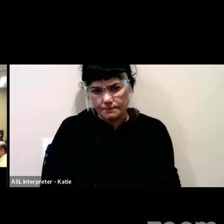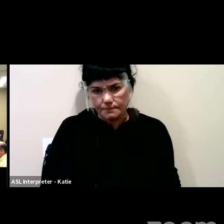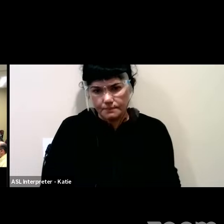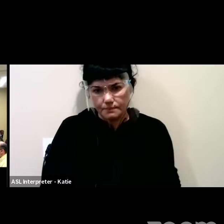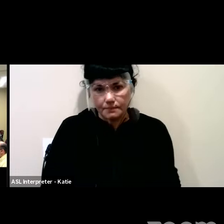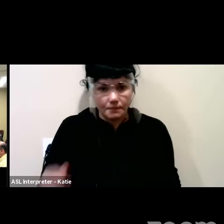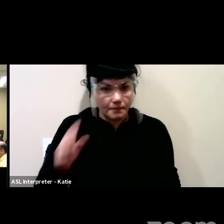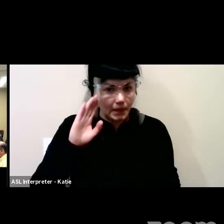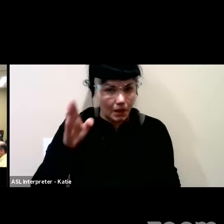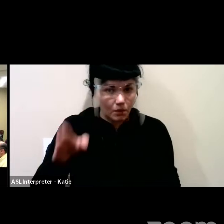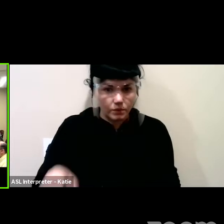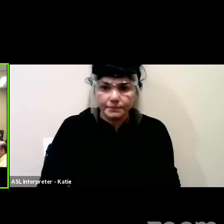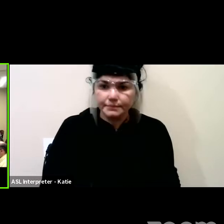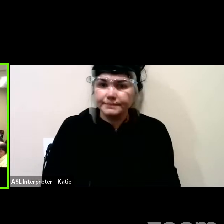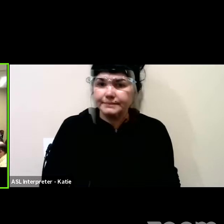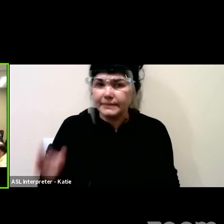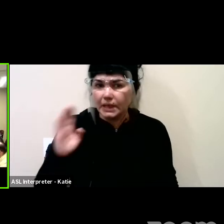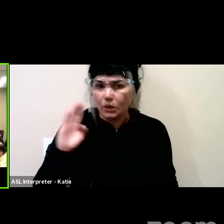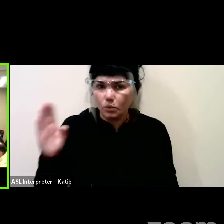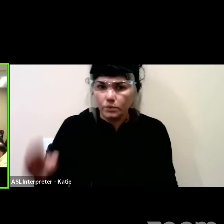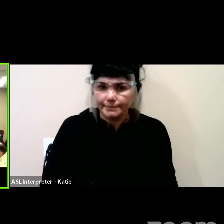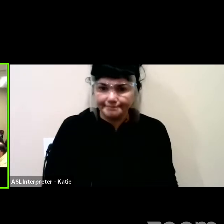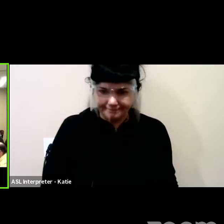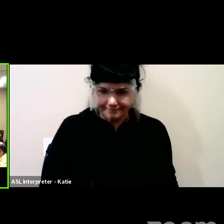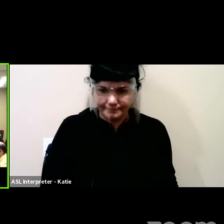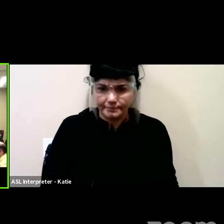hello hello